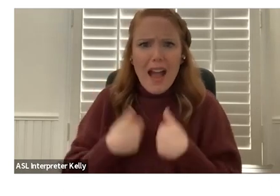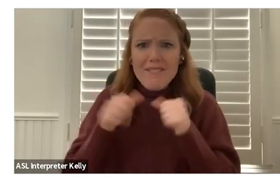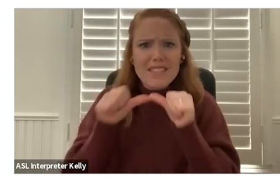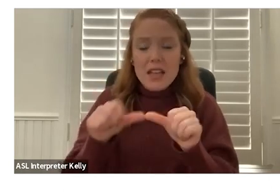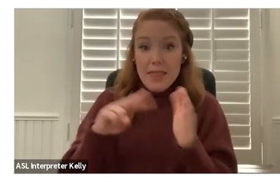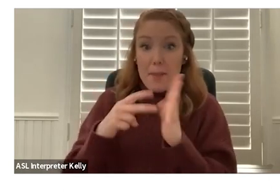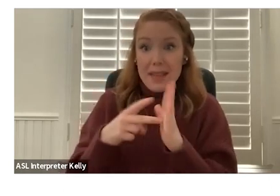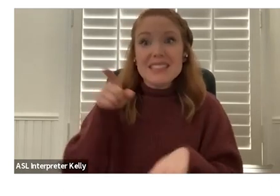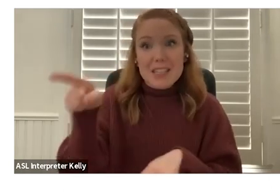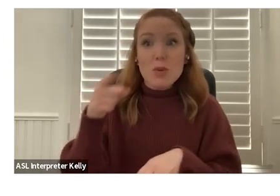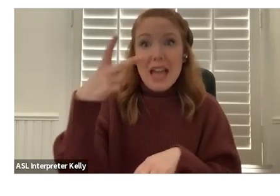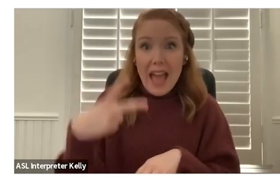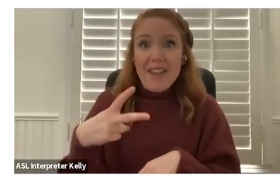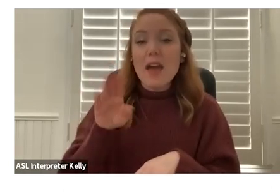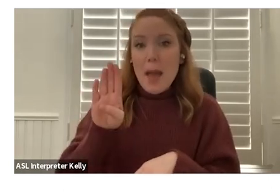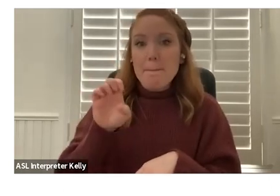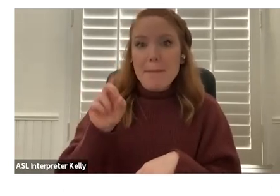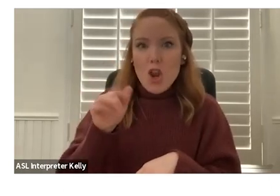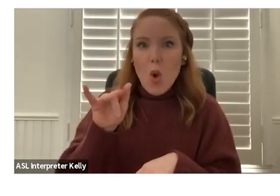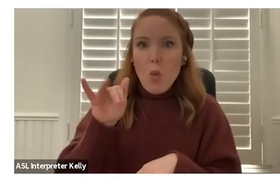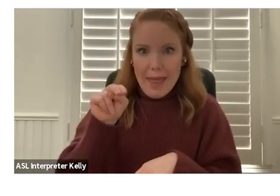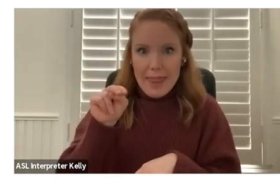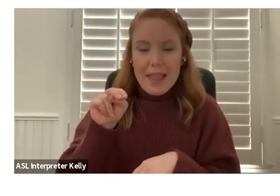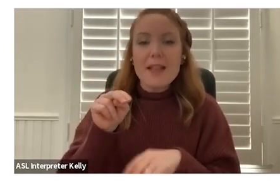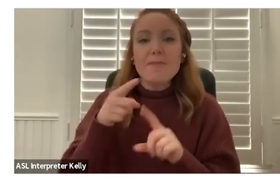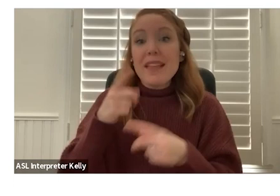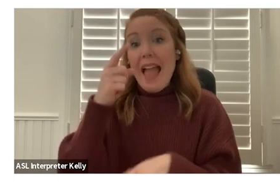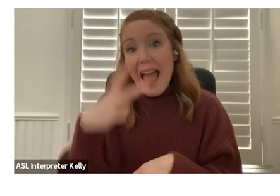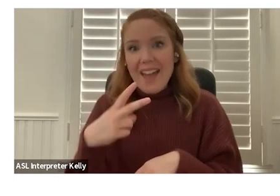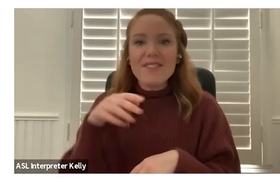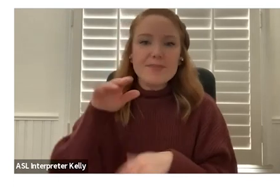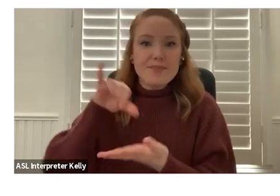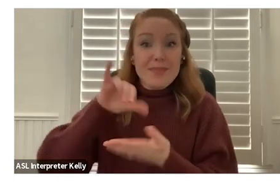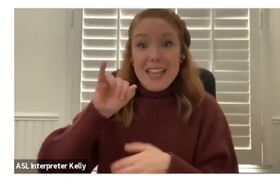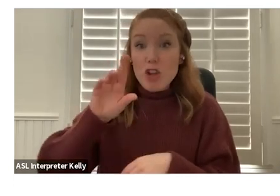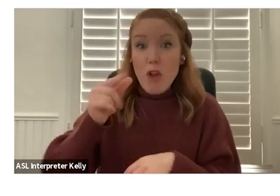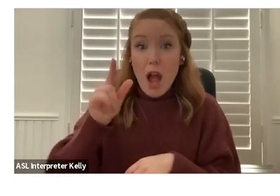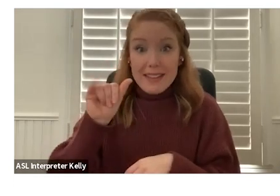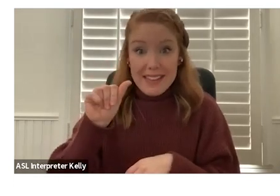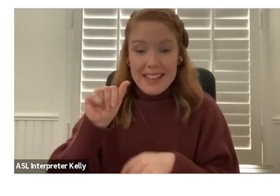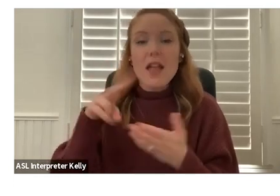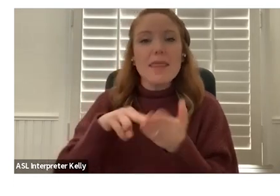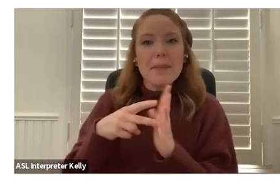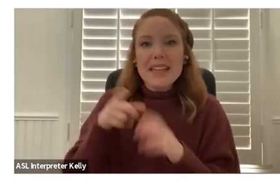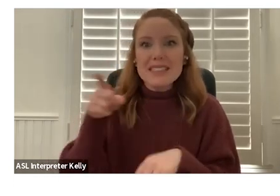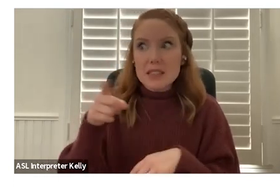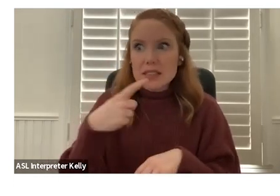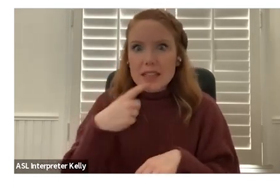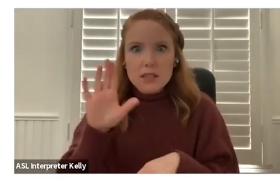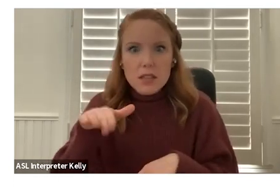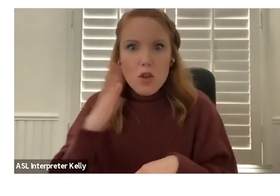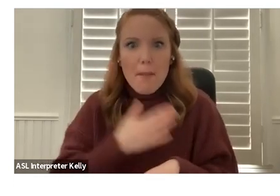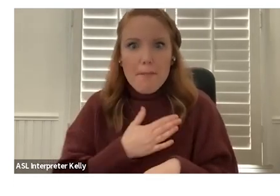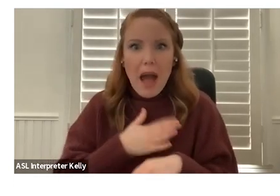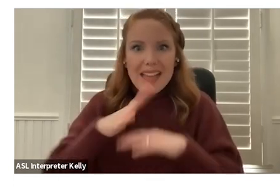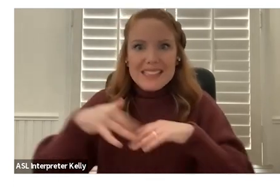this area. And I'm deconstructing the myth of civilization, that glass cities and unsustainable cities are better